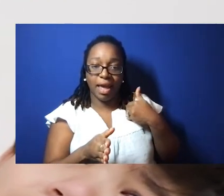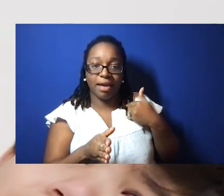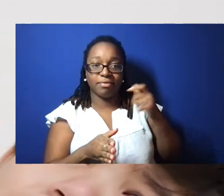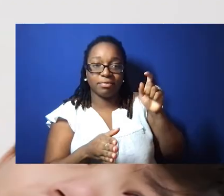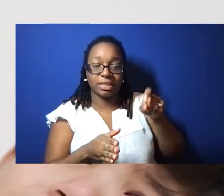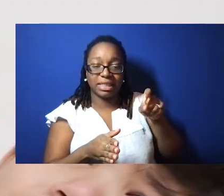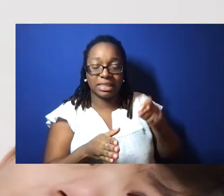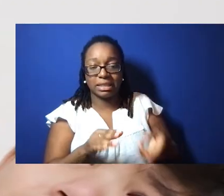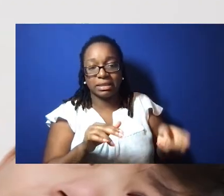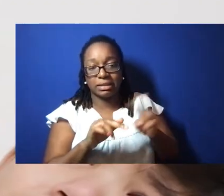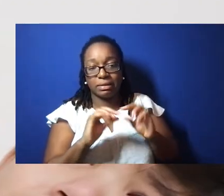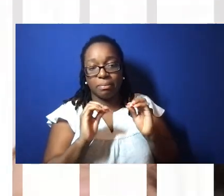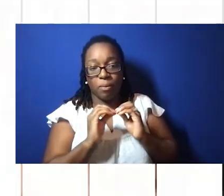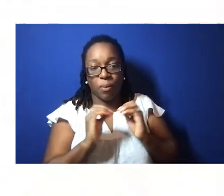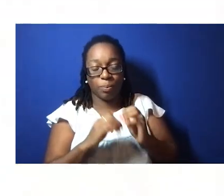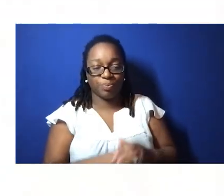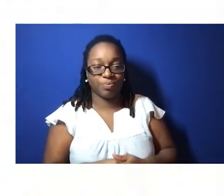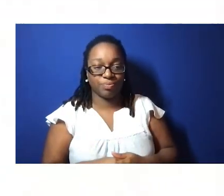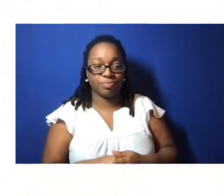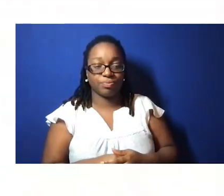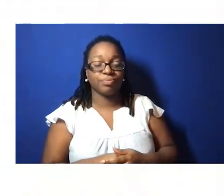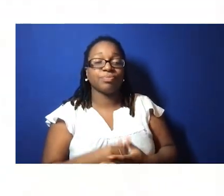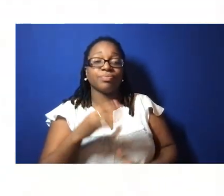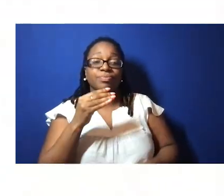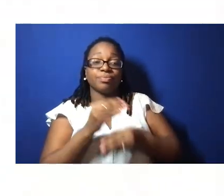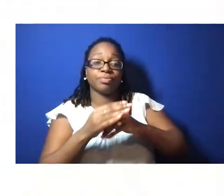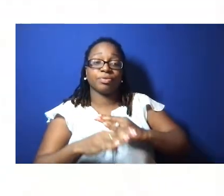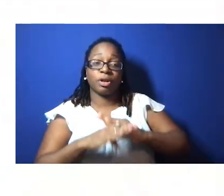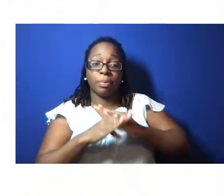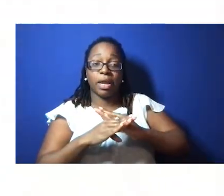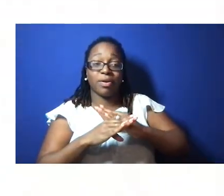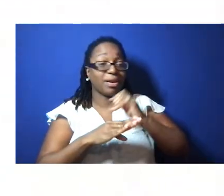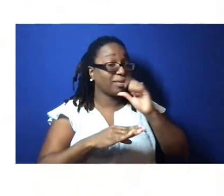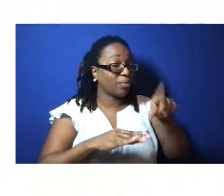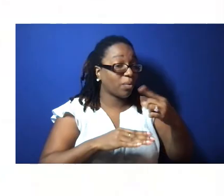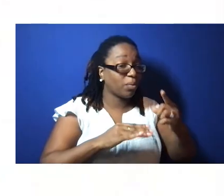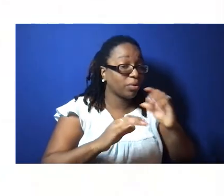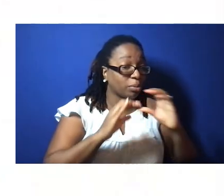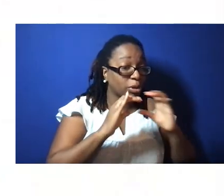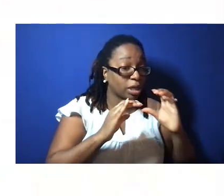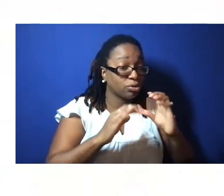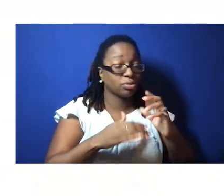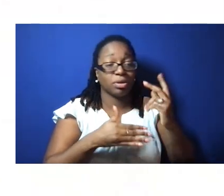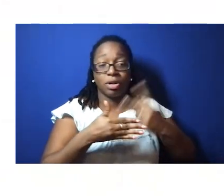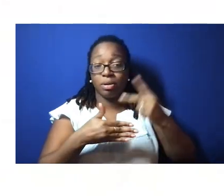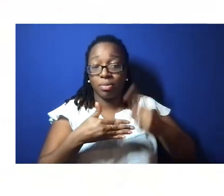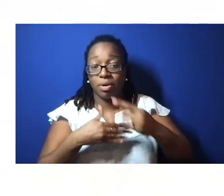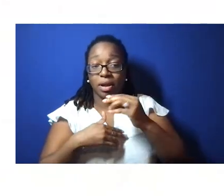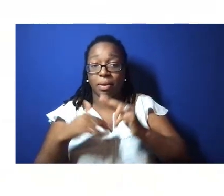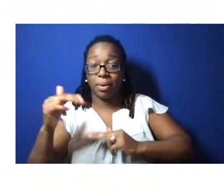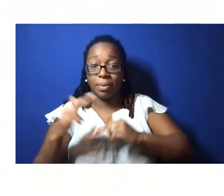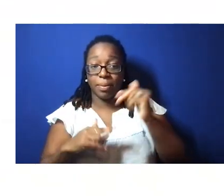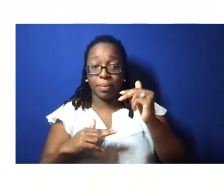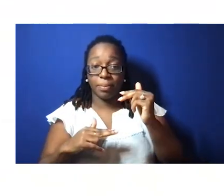with additional needs. An additional barrier, beyond communication, programs,